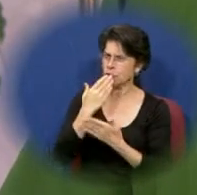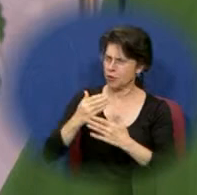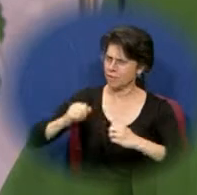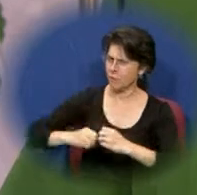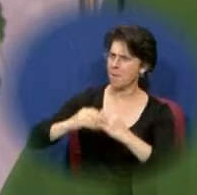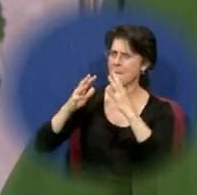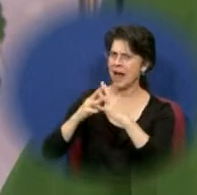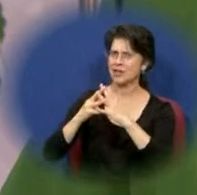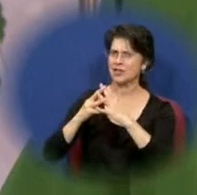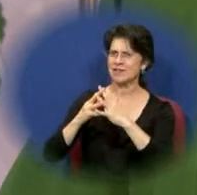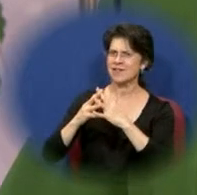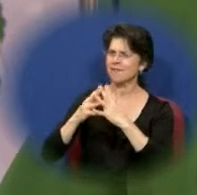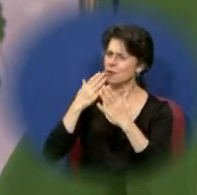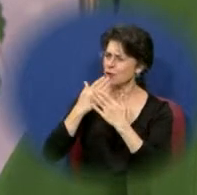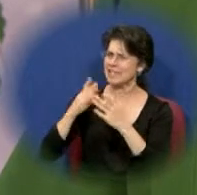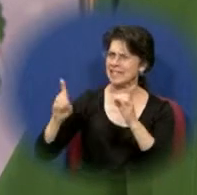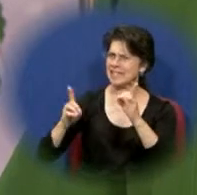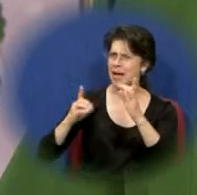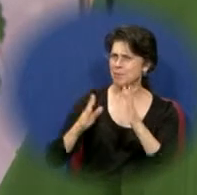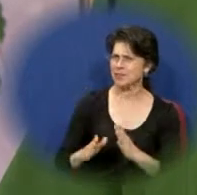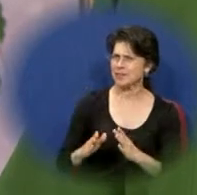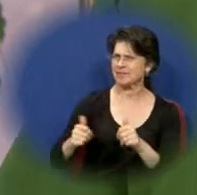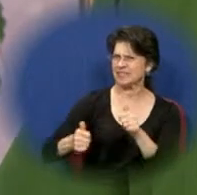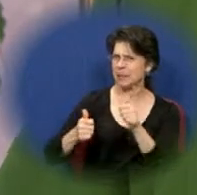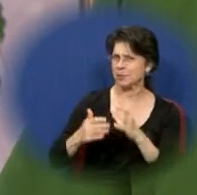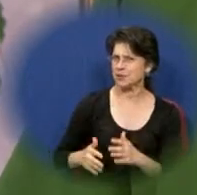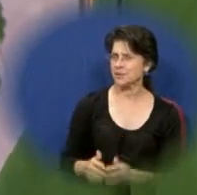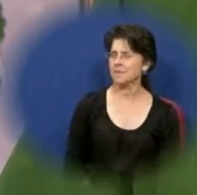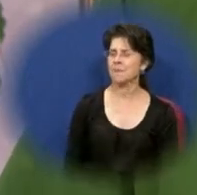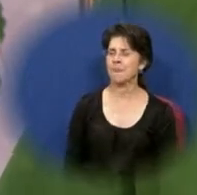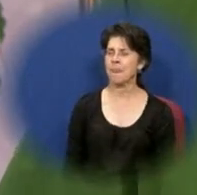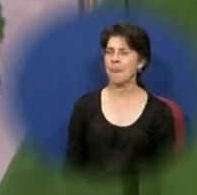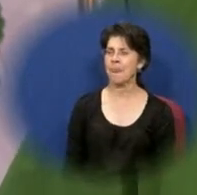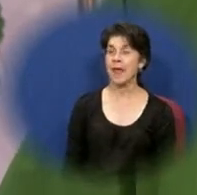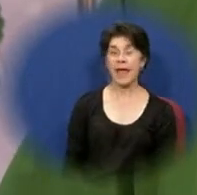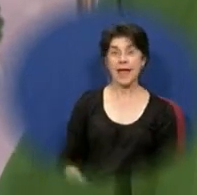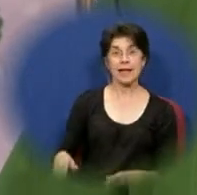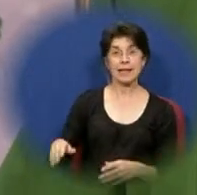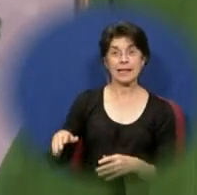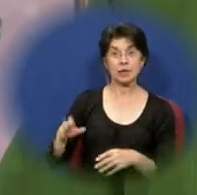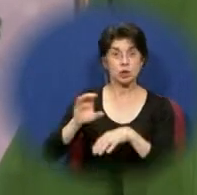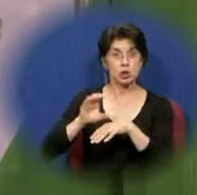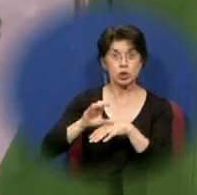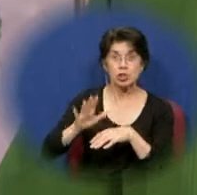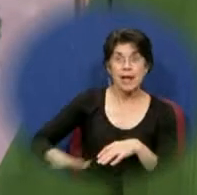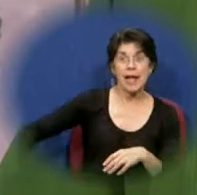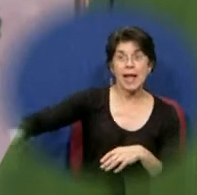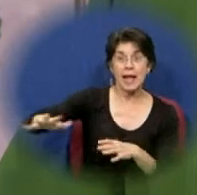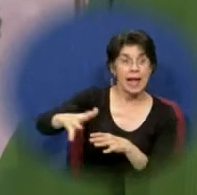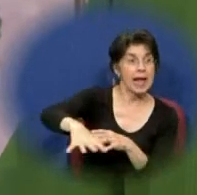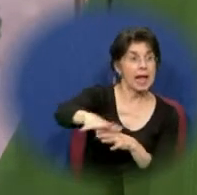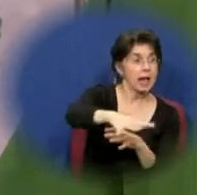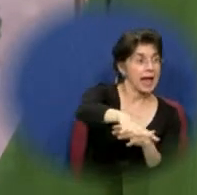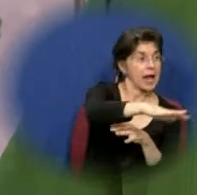of Jesus Christ. And in our parishes, throughout our diocese, and throughout our country this